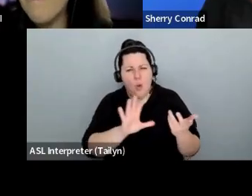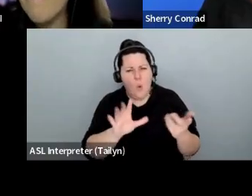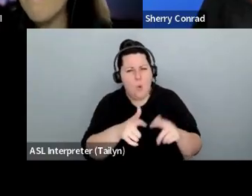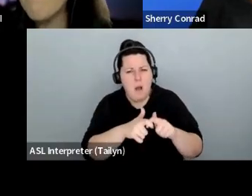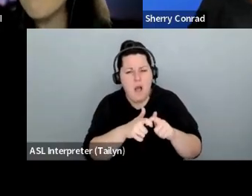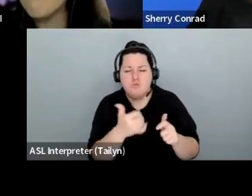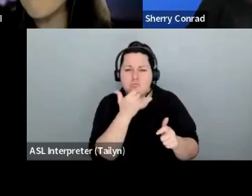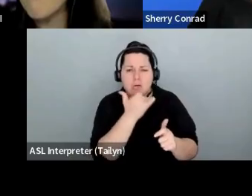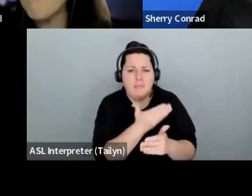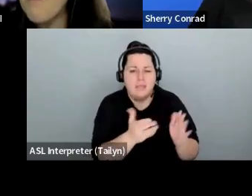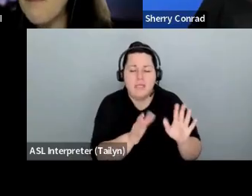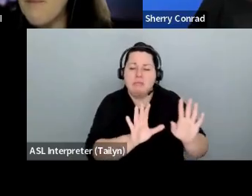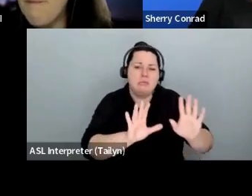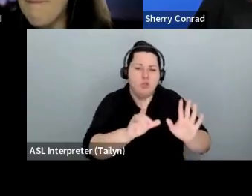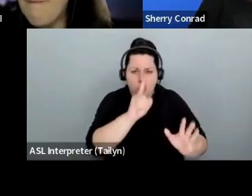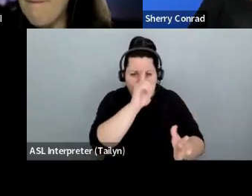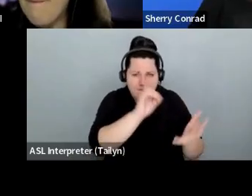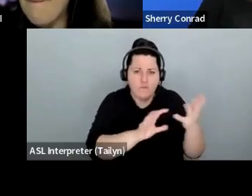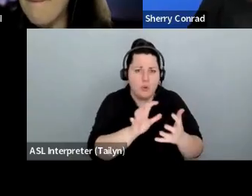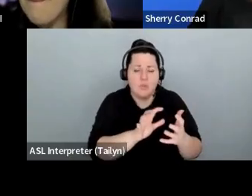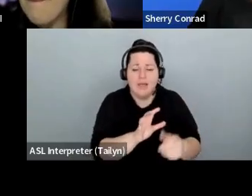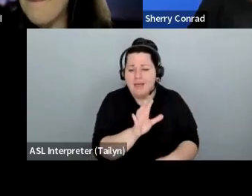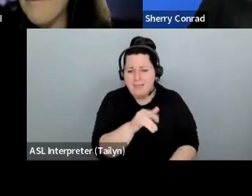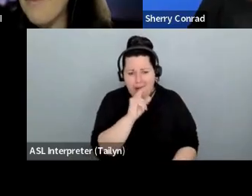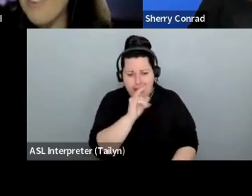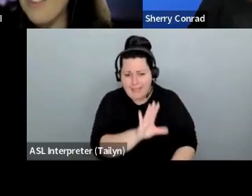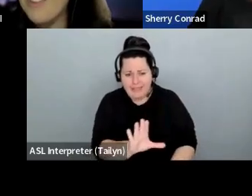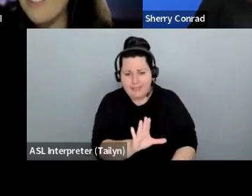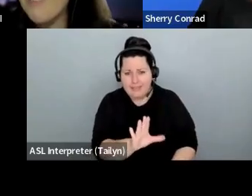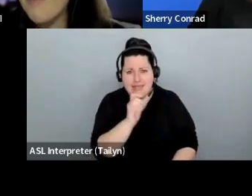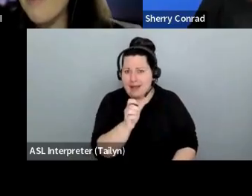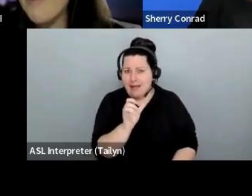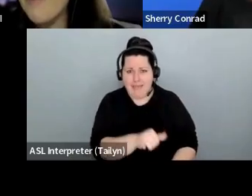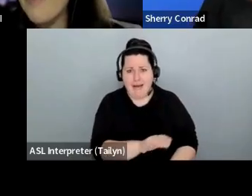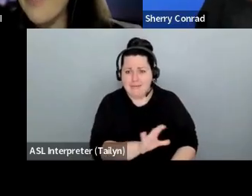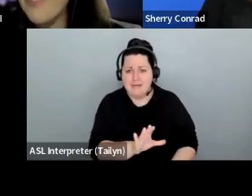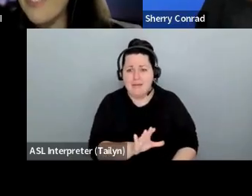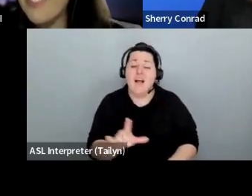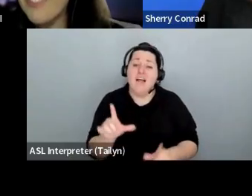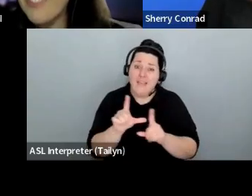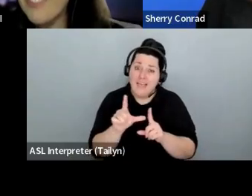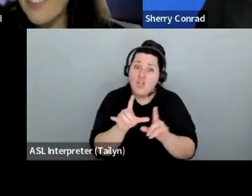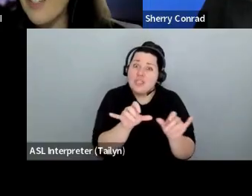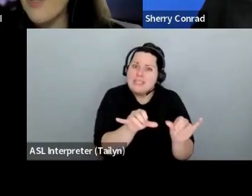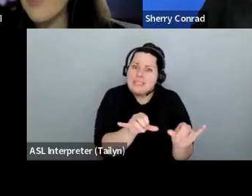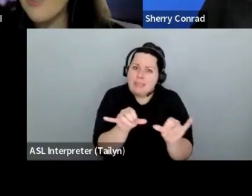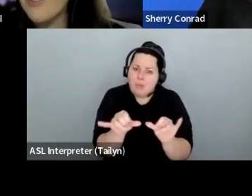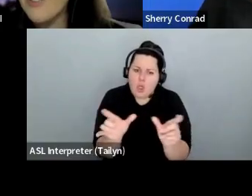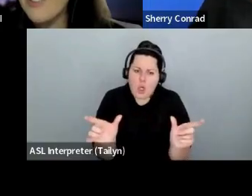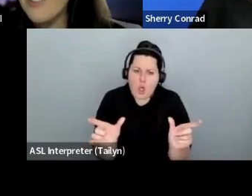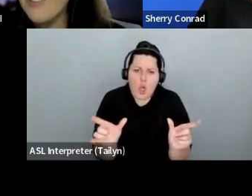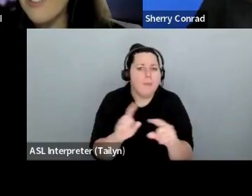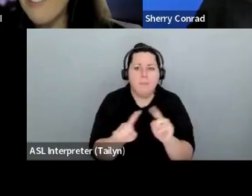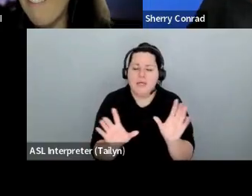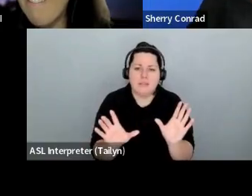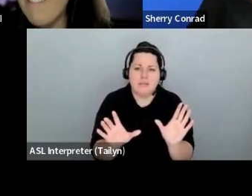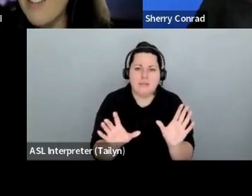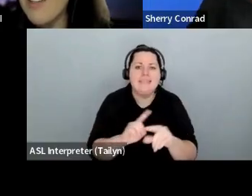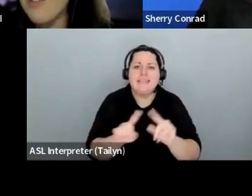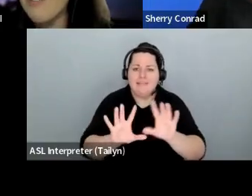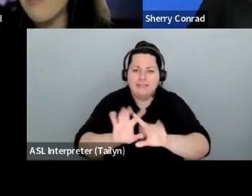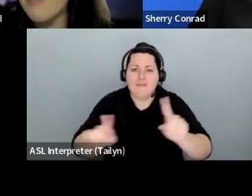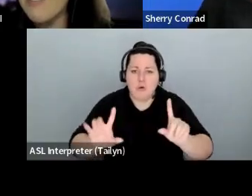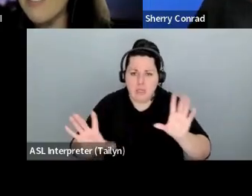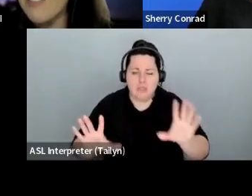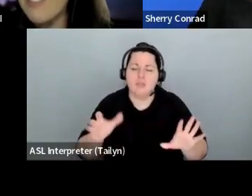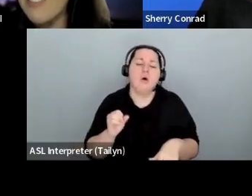thing. Like you're not even like this kid is not this at all. The letters are similar, but we're not going to go down that path at all. So